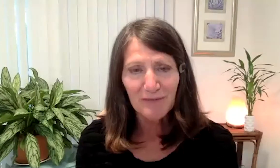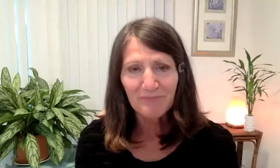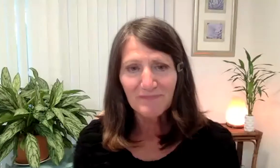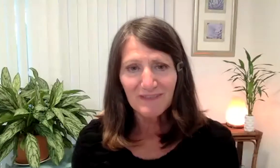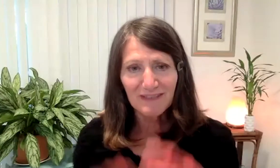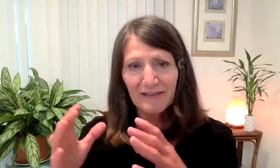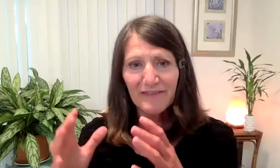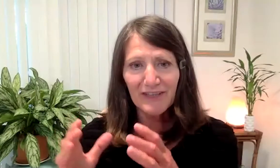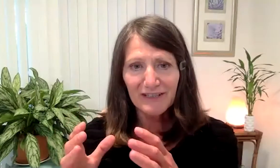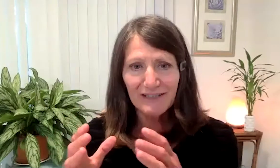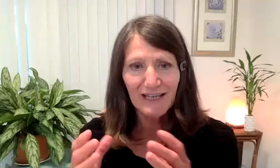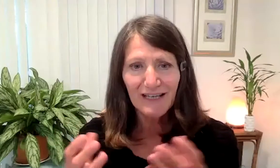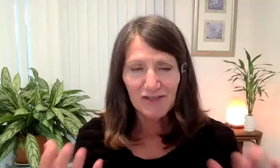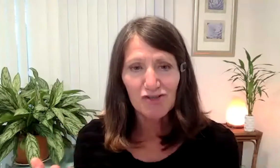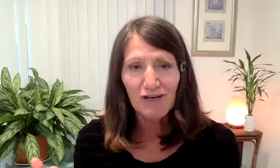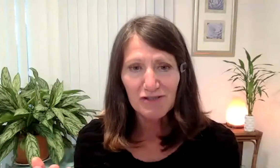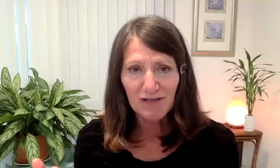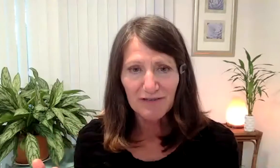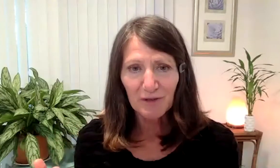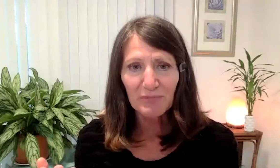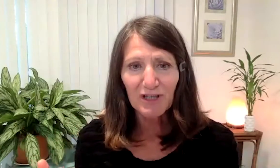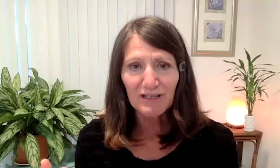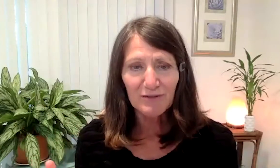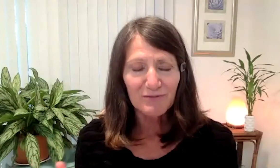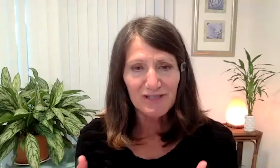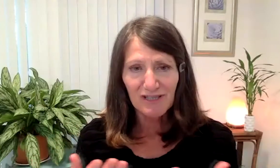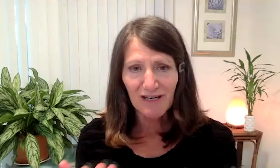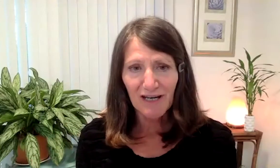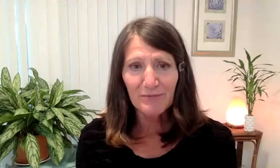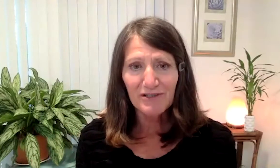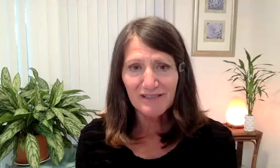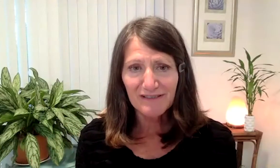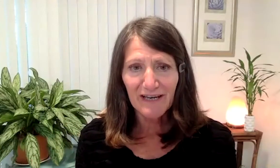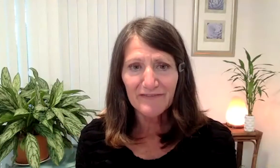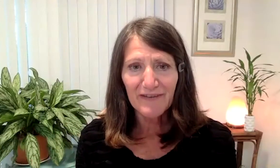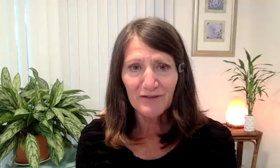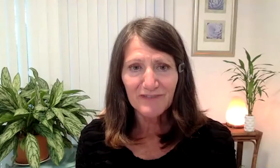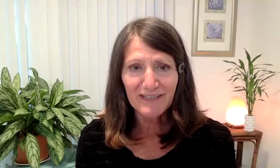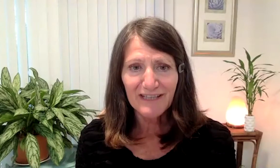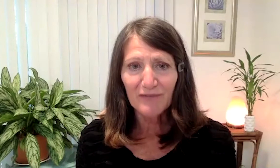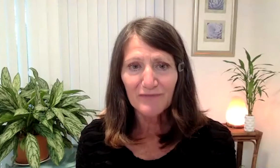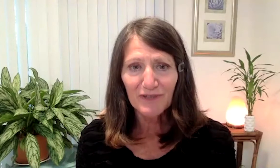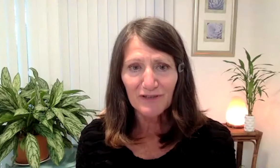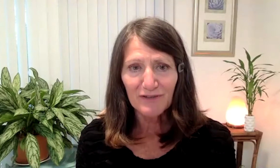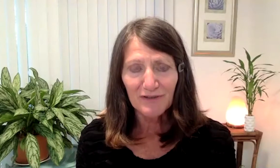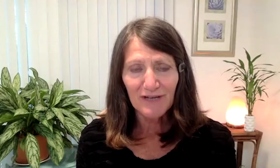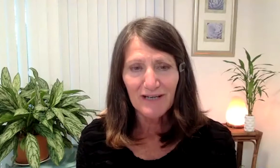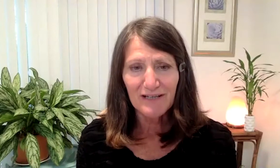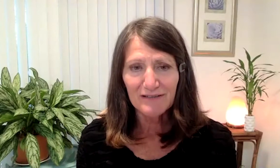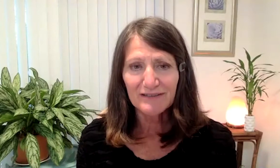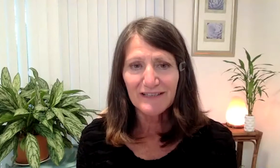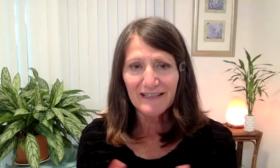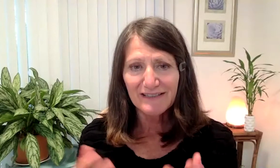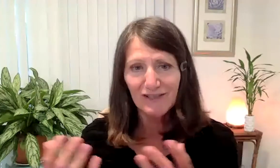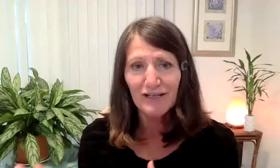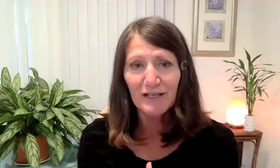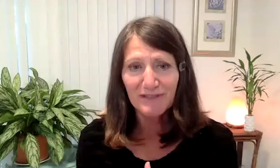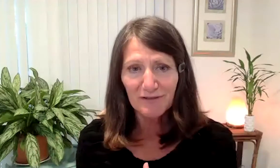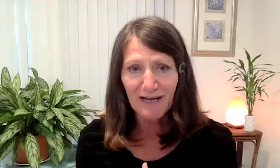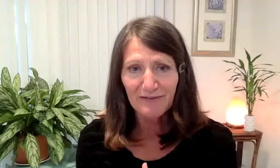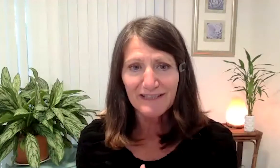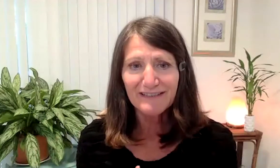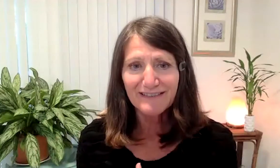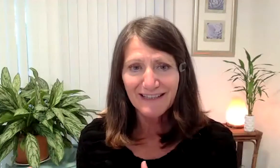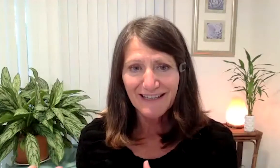to kind of the structure of your book, which I personally have found very helpful, starting